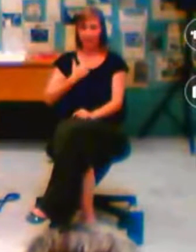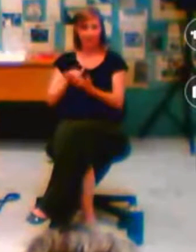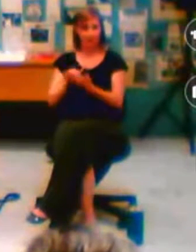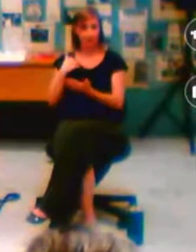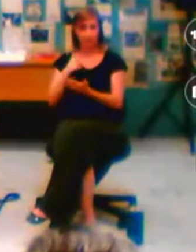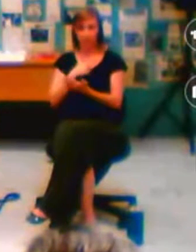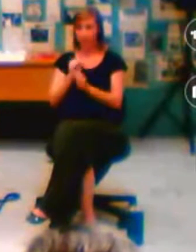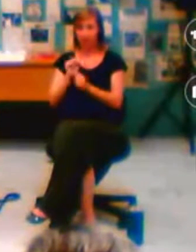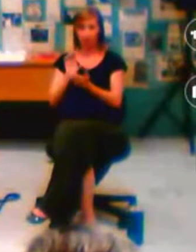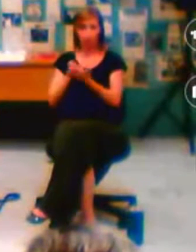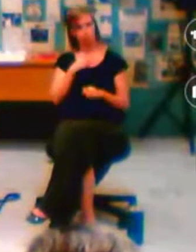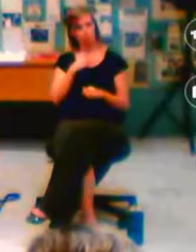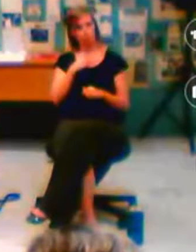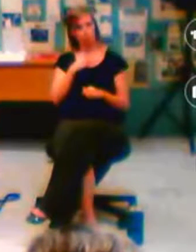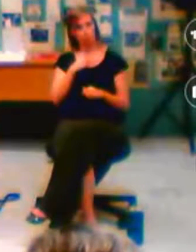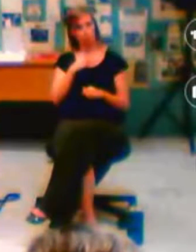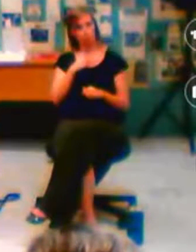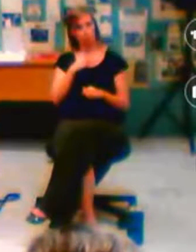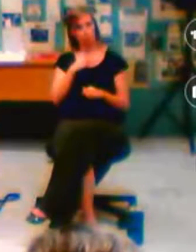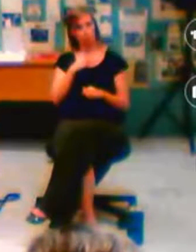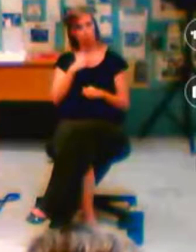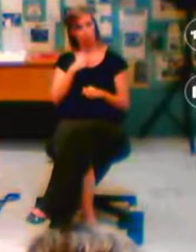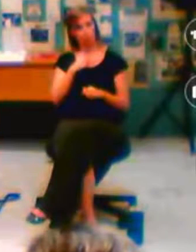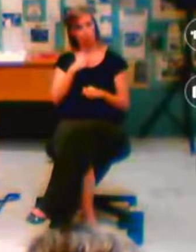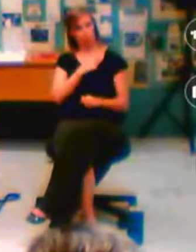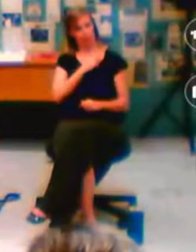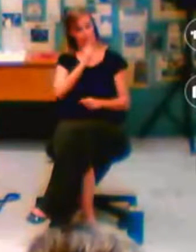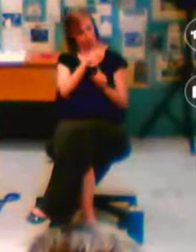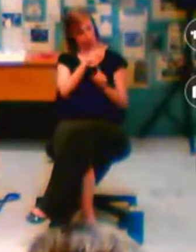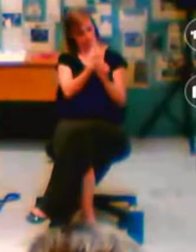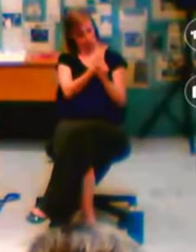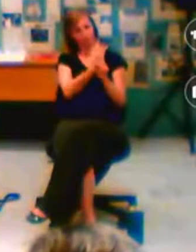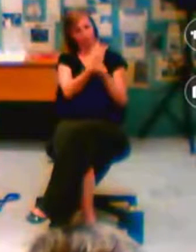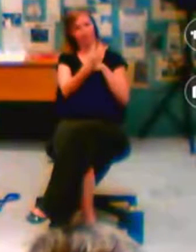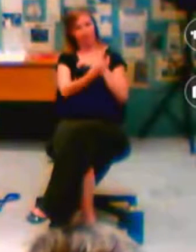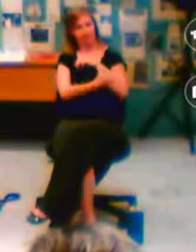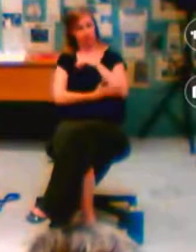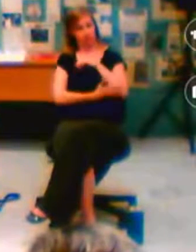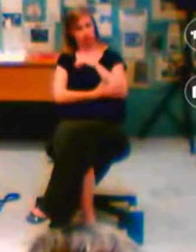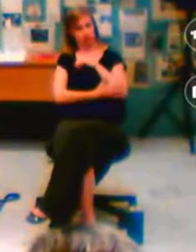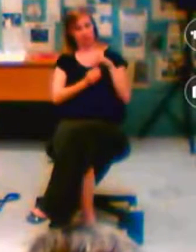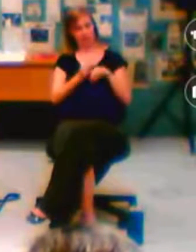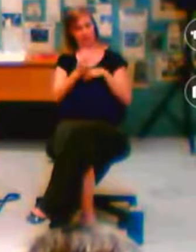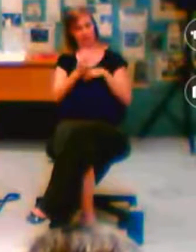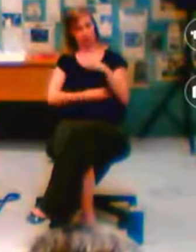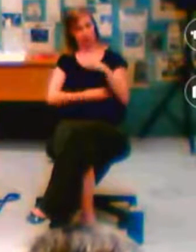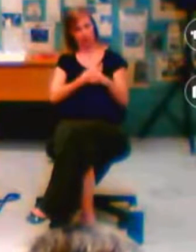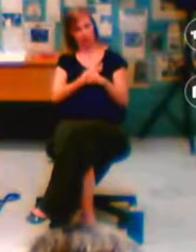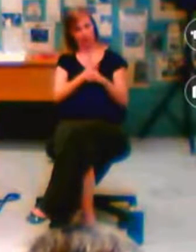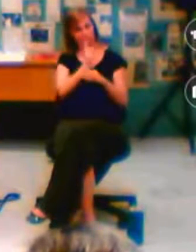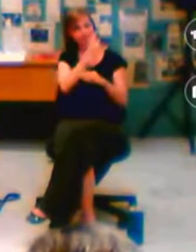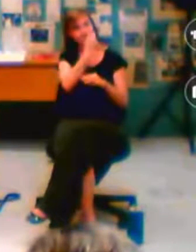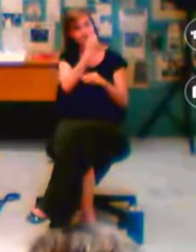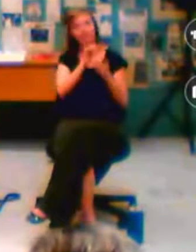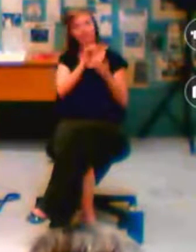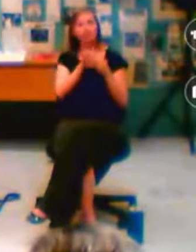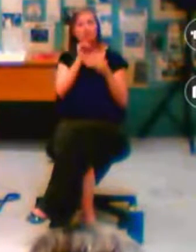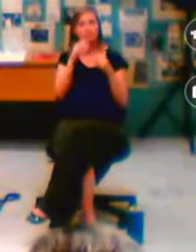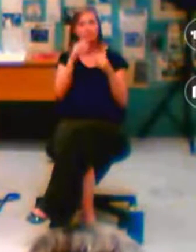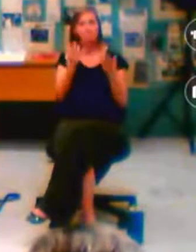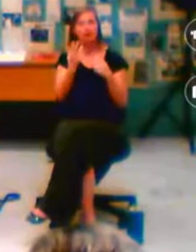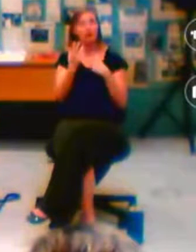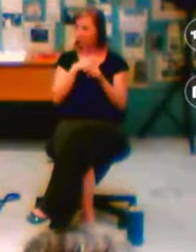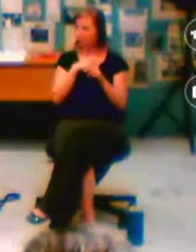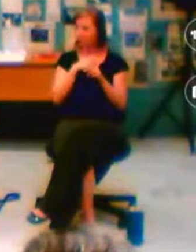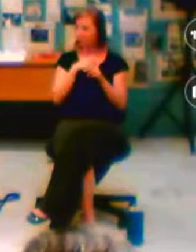also studied many healthcare systems in the world, and Canada and the UK are not the only systems that we